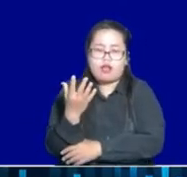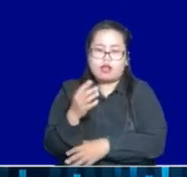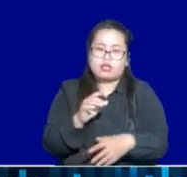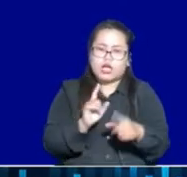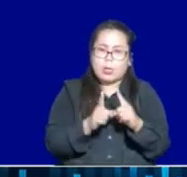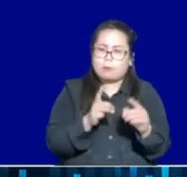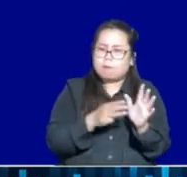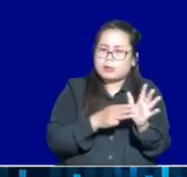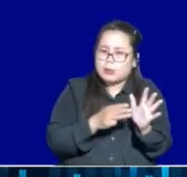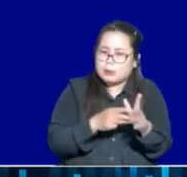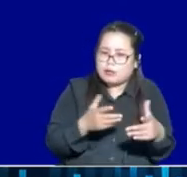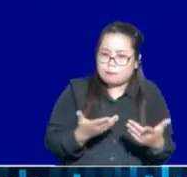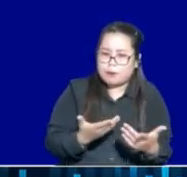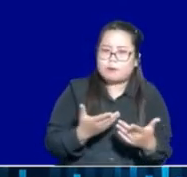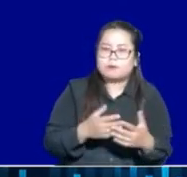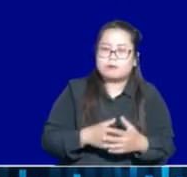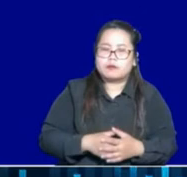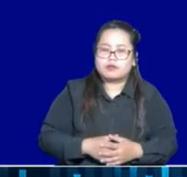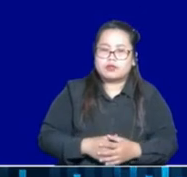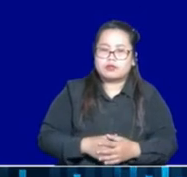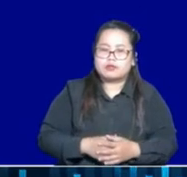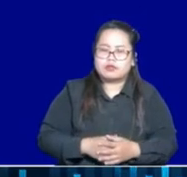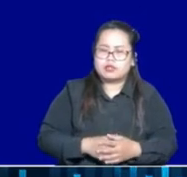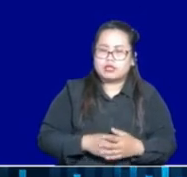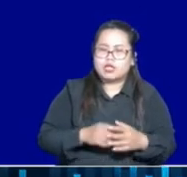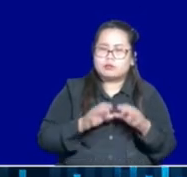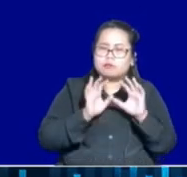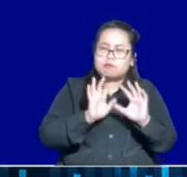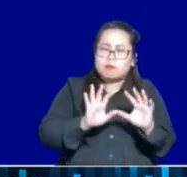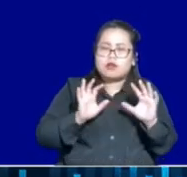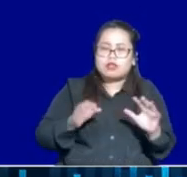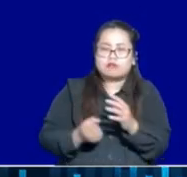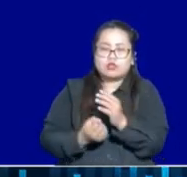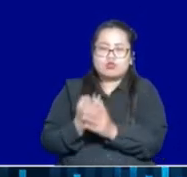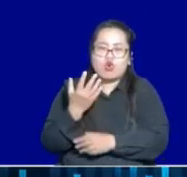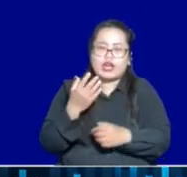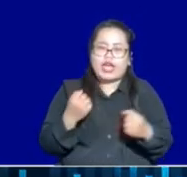in energy worldwide has been coming from